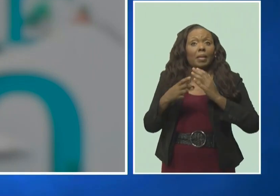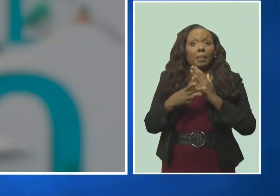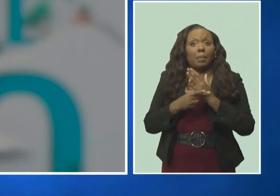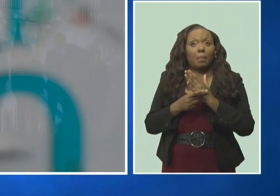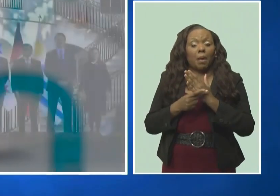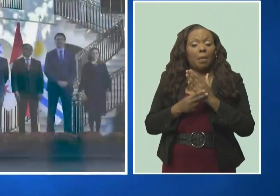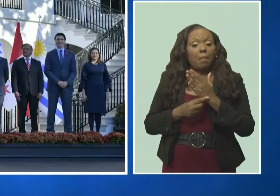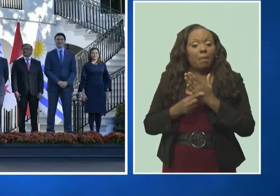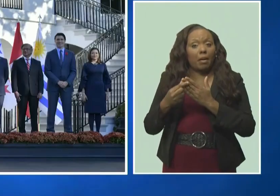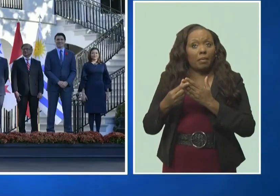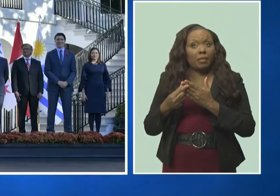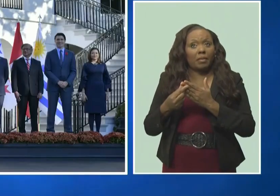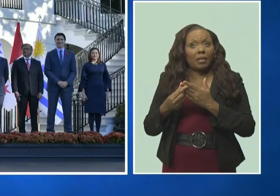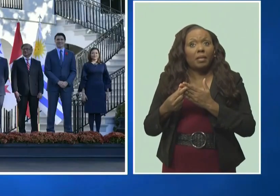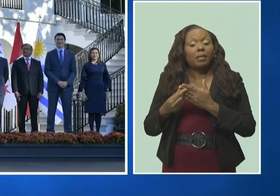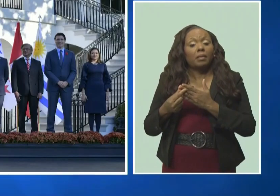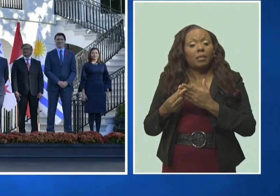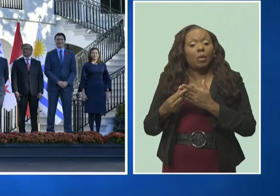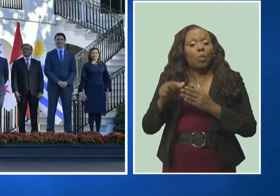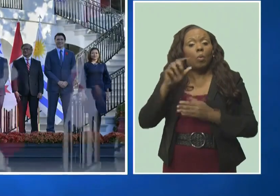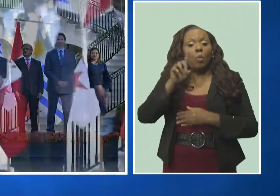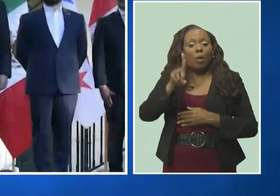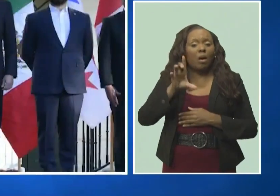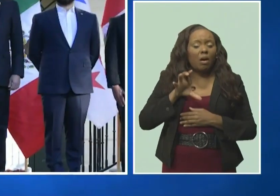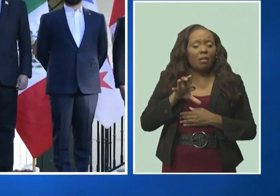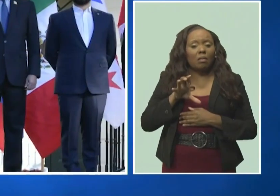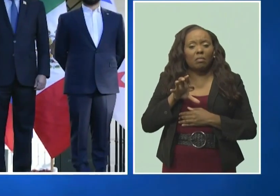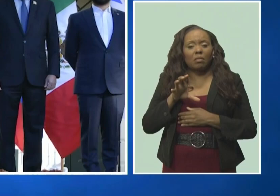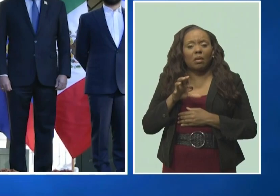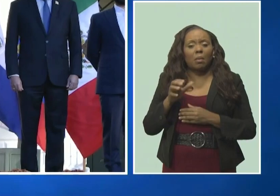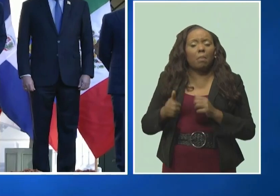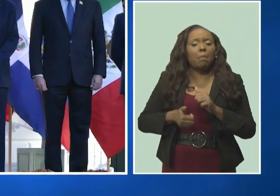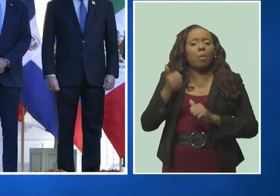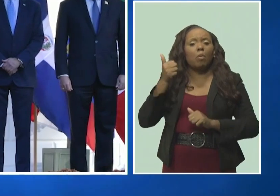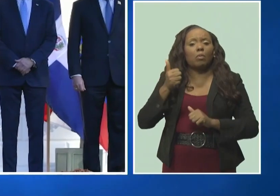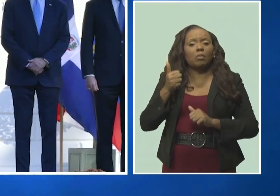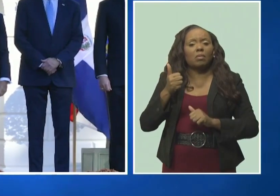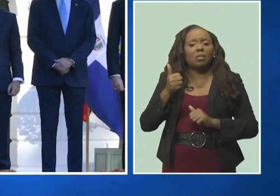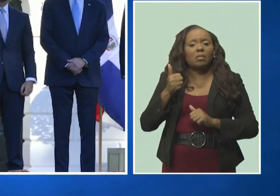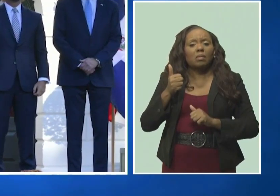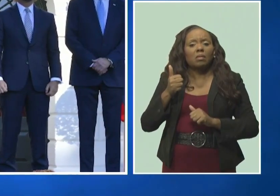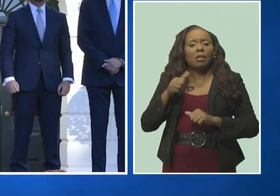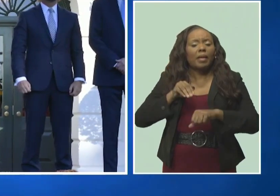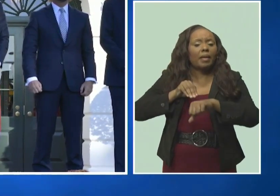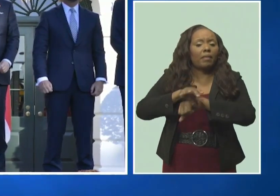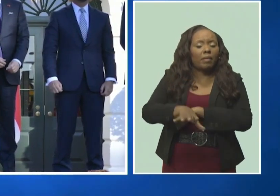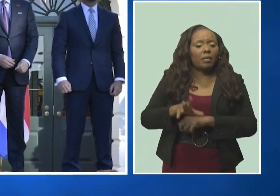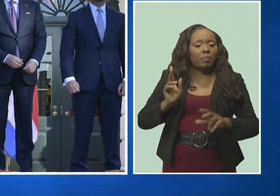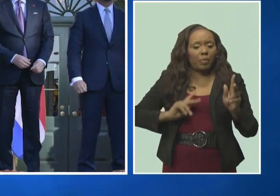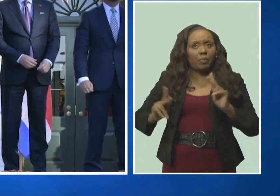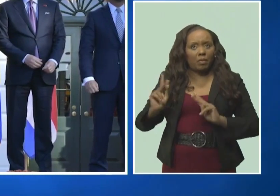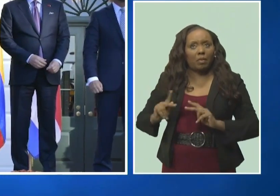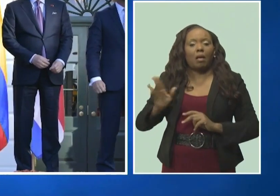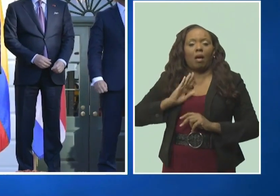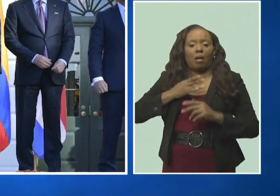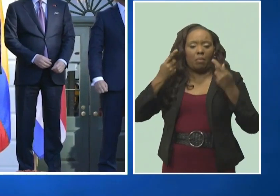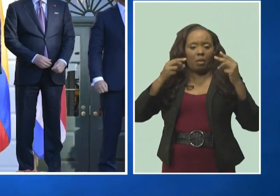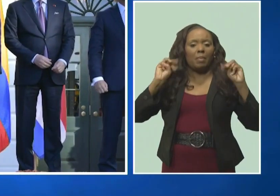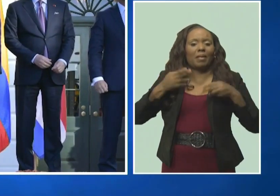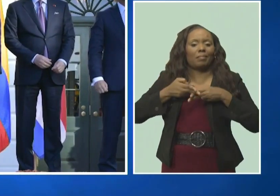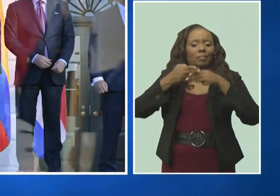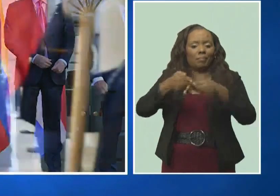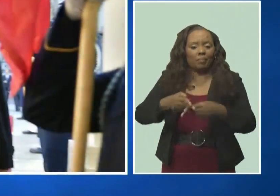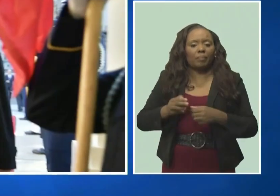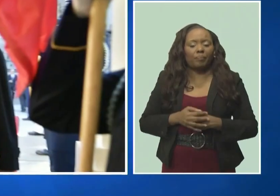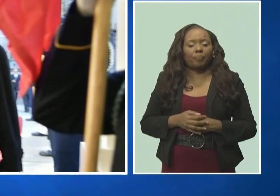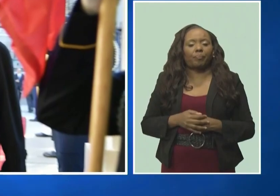leaders driving climate action. Time magazine says the list was created after months of climate experts vetting nominations